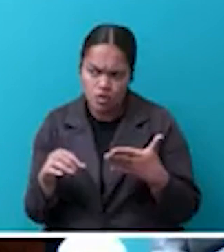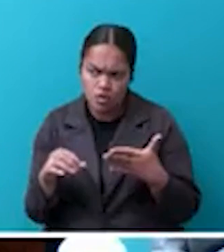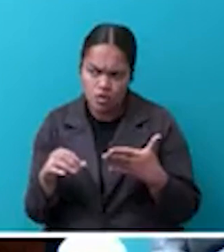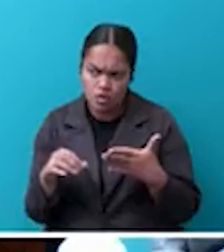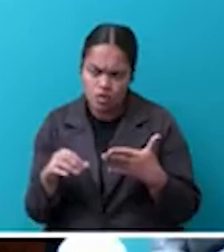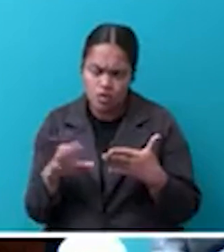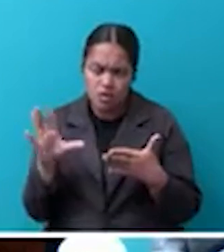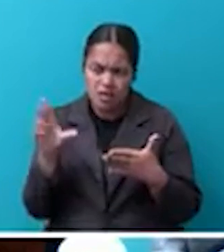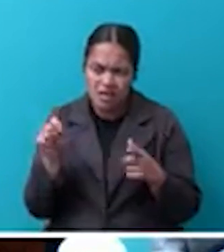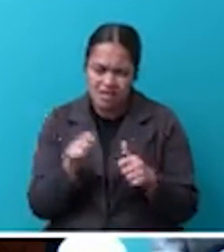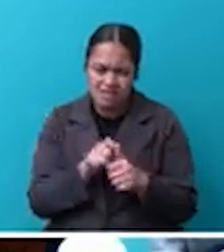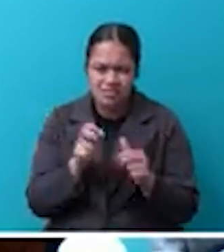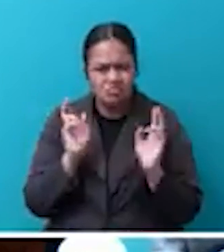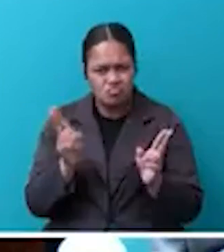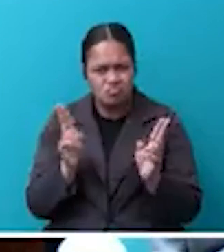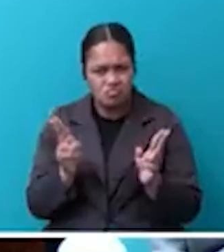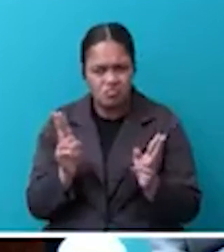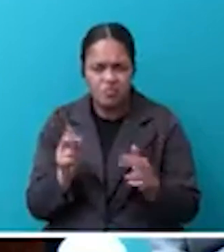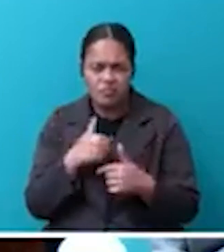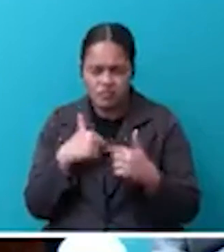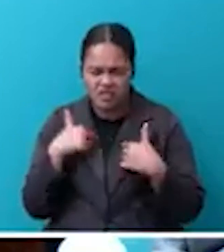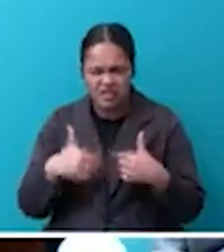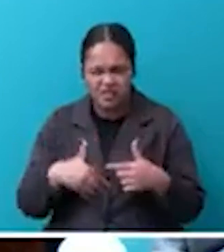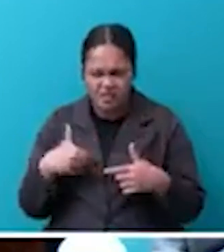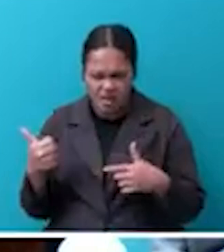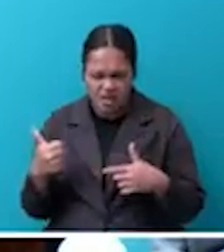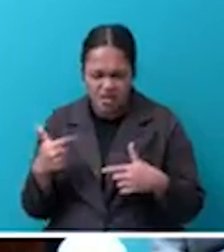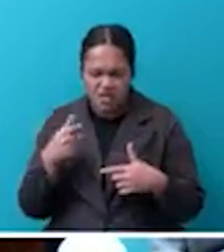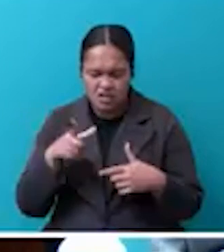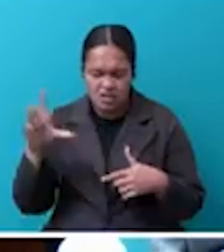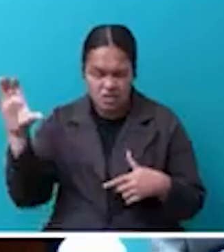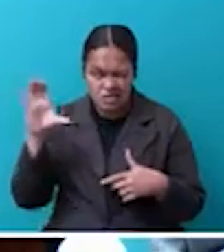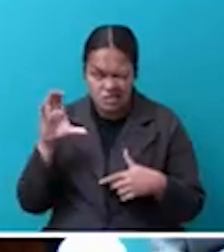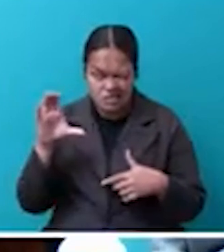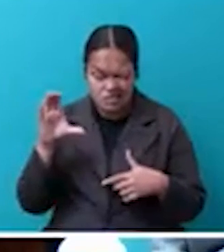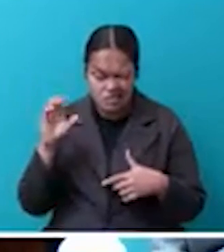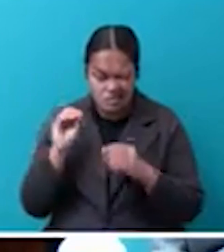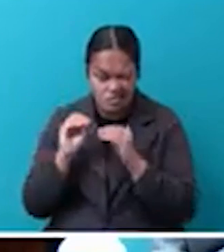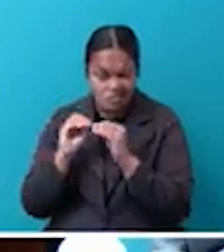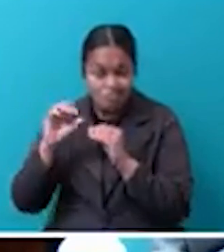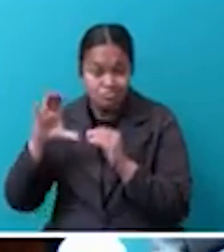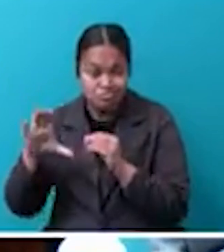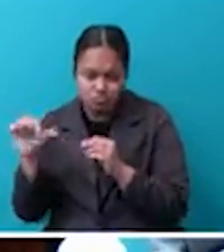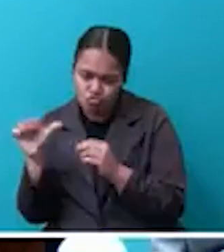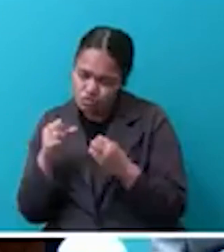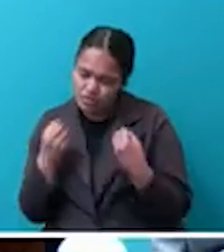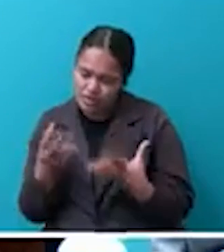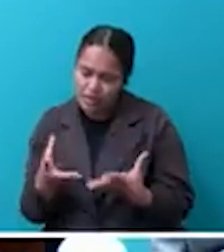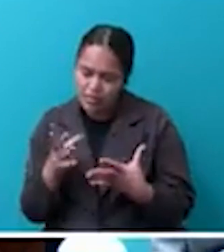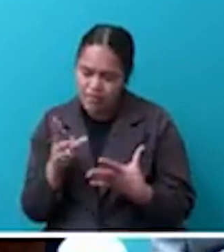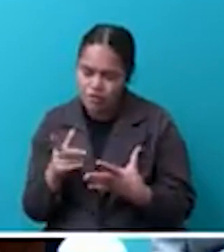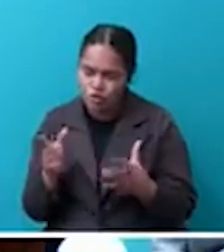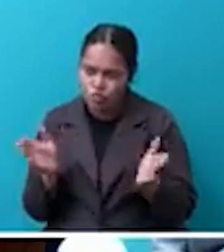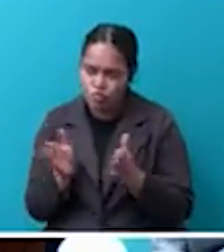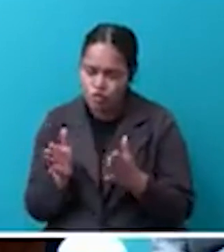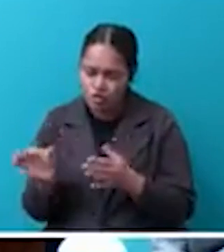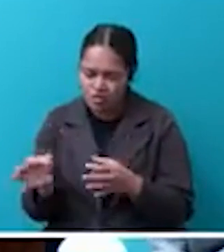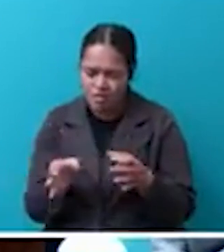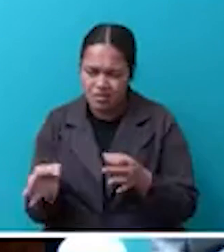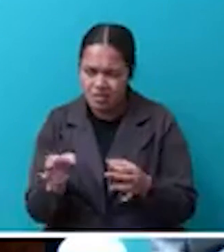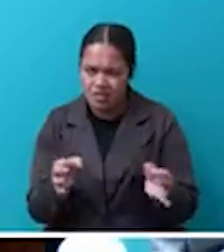a floor, and we feel that a large chunk of that should be available for small island developing